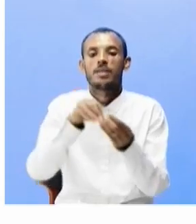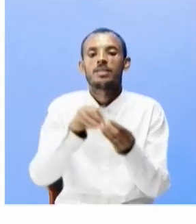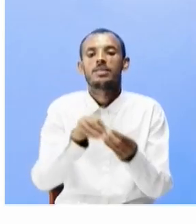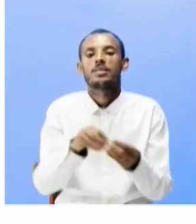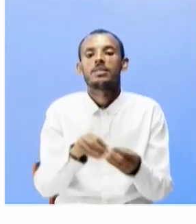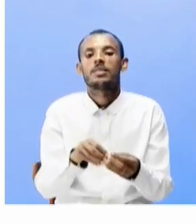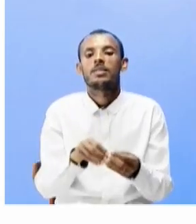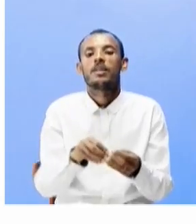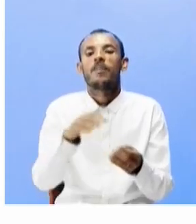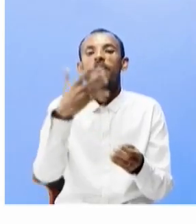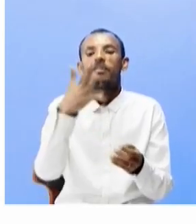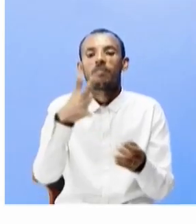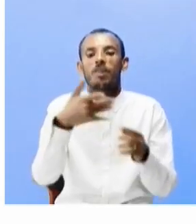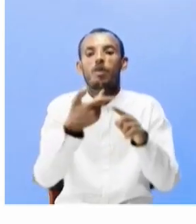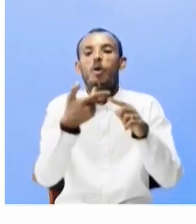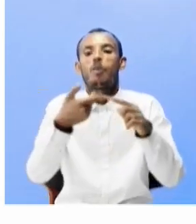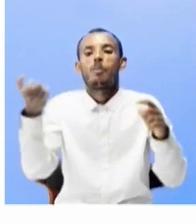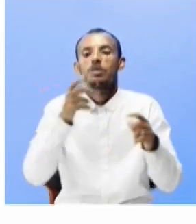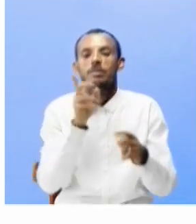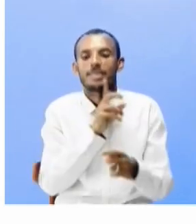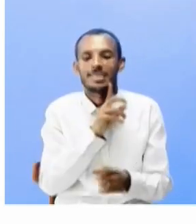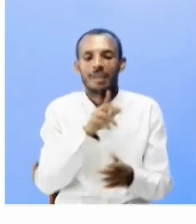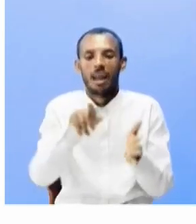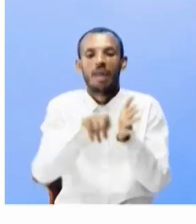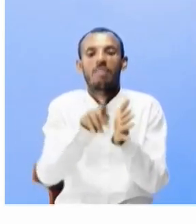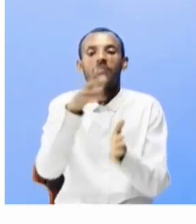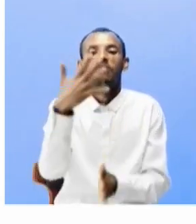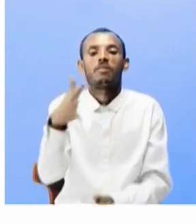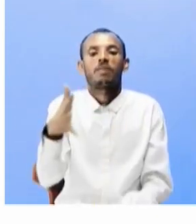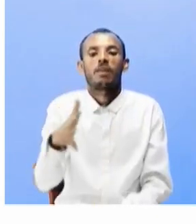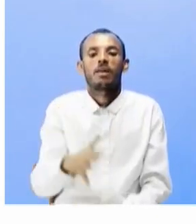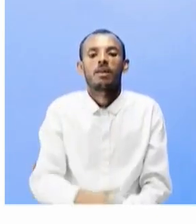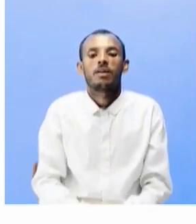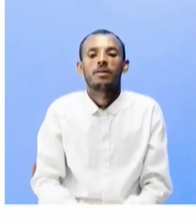of 15 is good. It's negative 15.